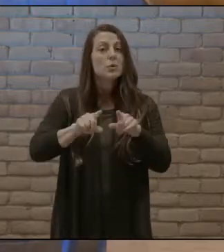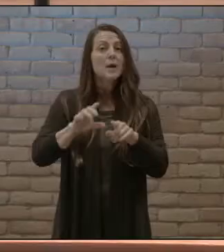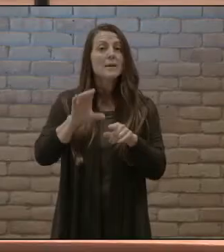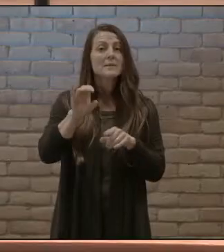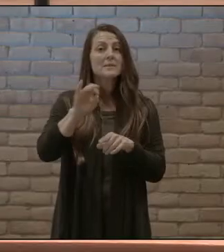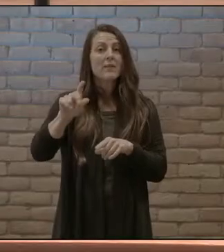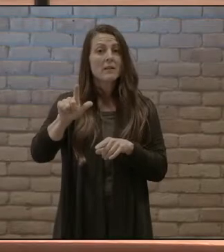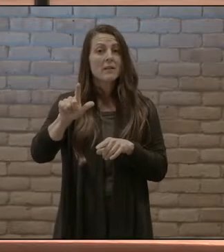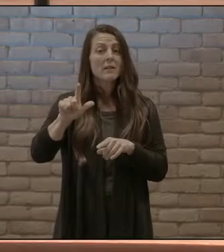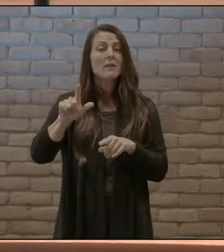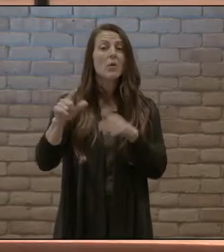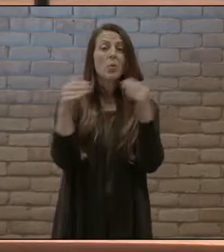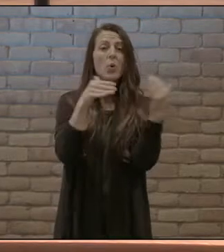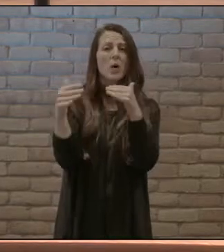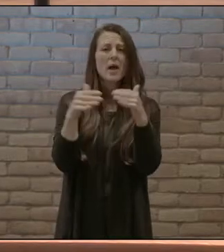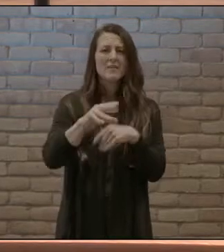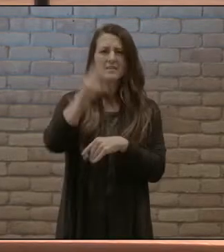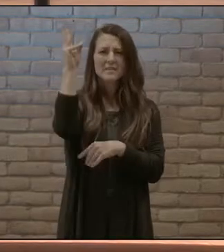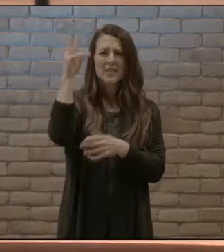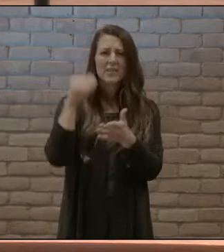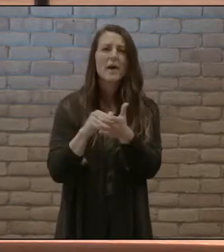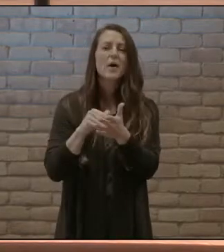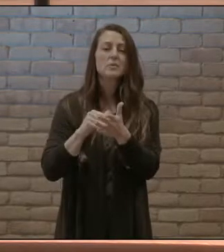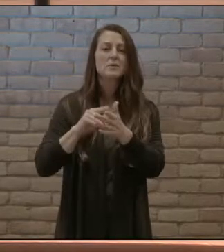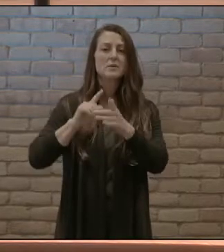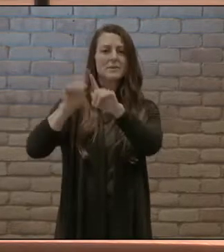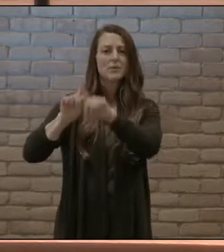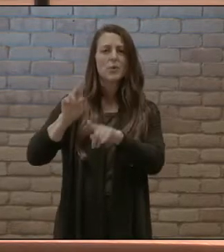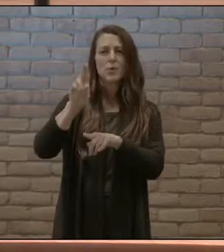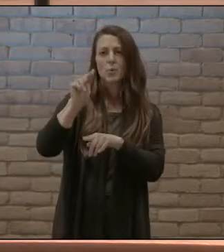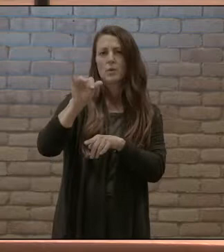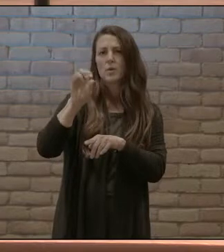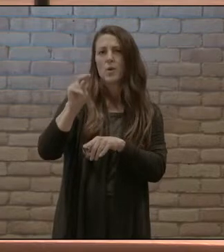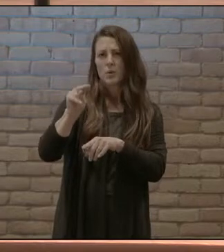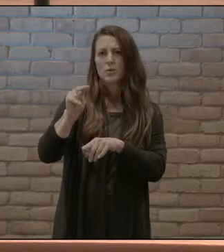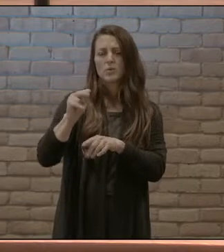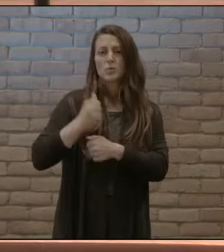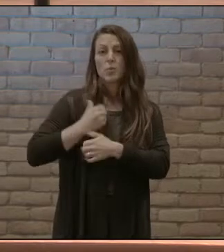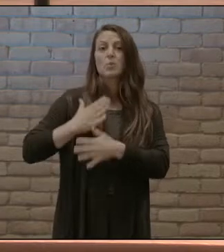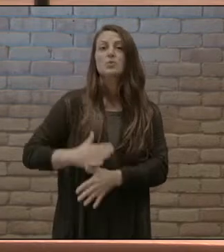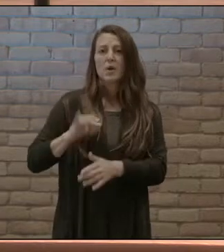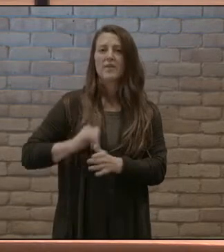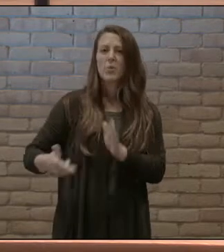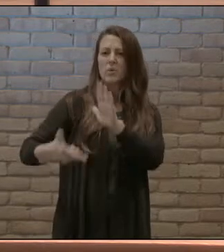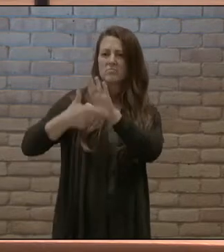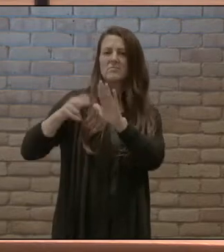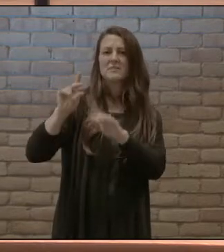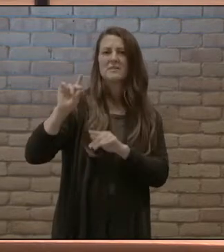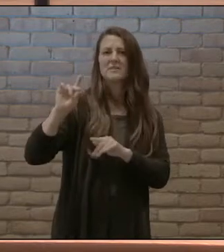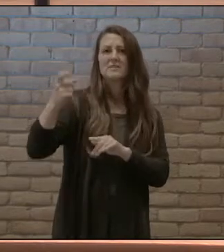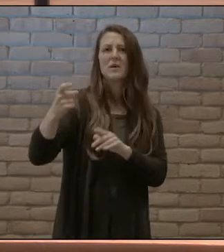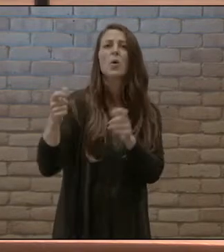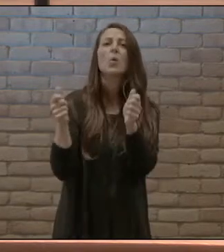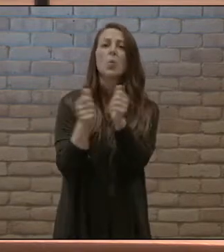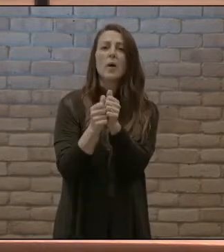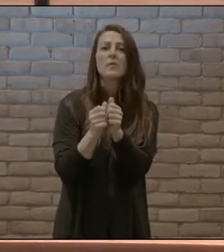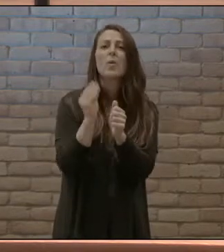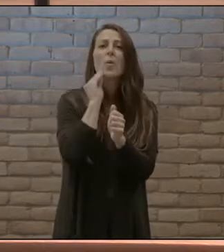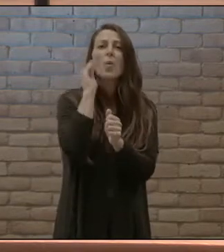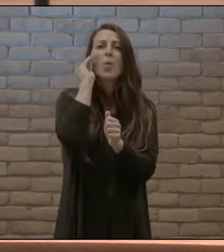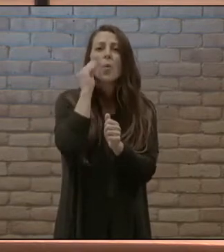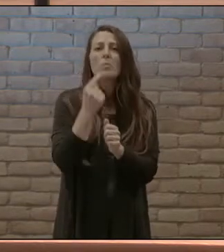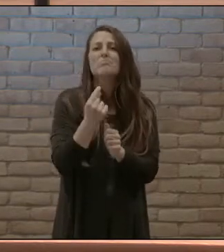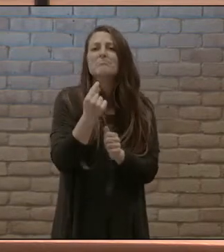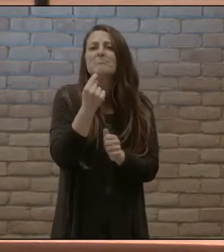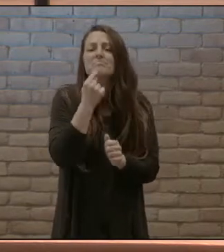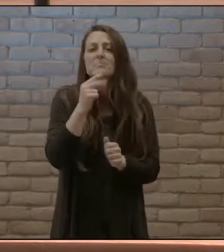about 6,000 Union soldiers who were diagnosed with homesickness or nostalgia. And believe it or not,